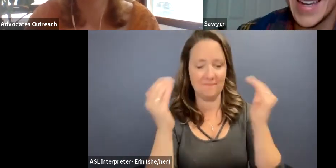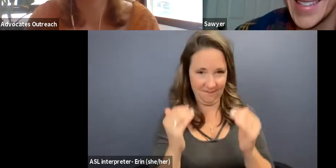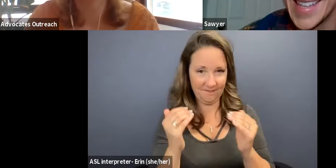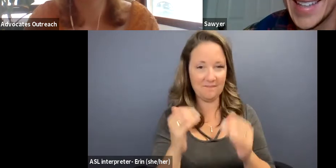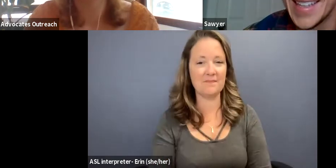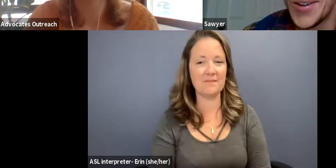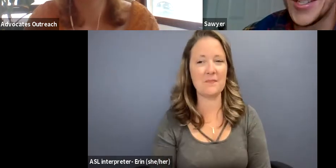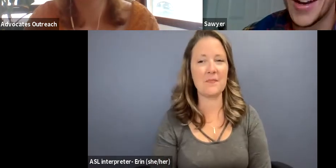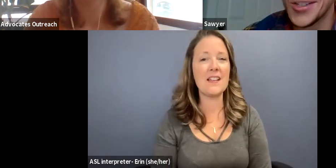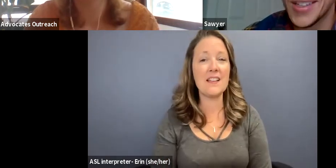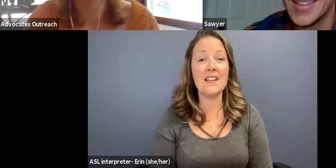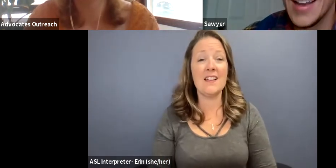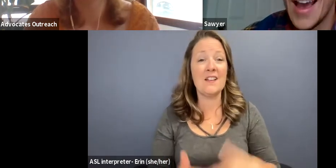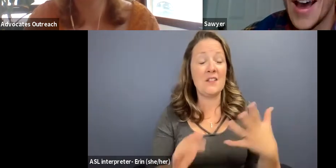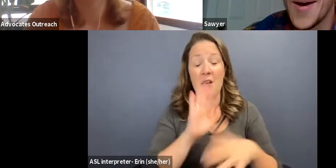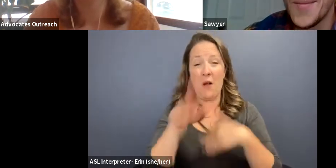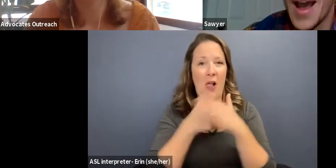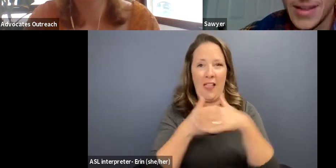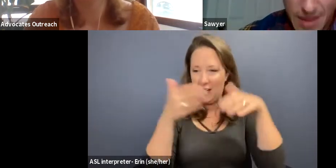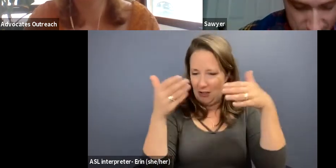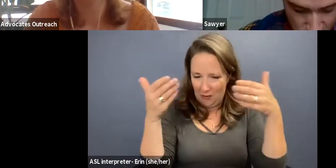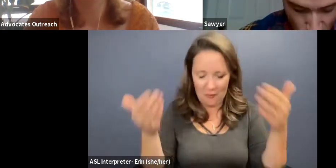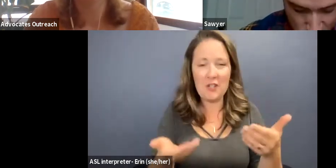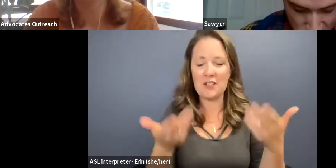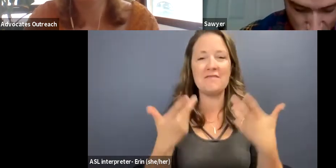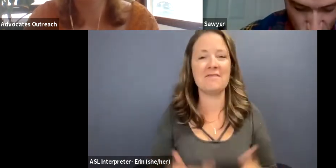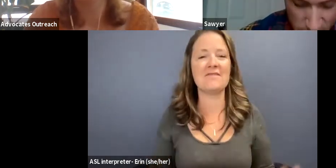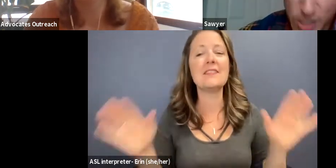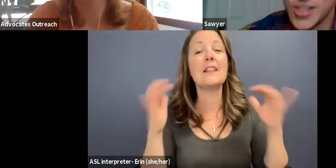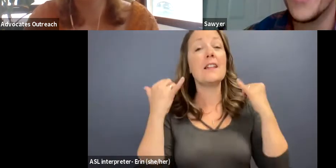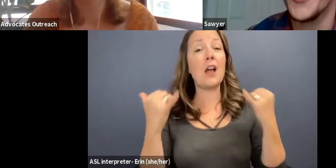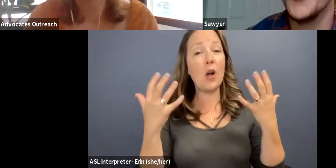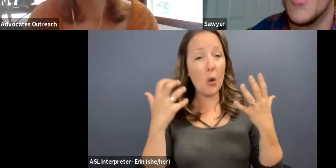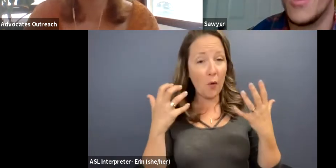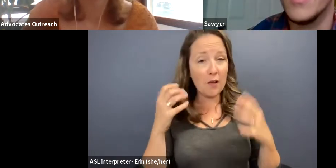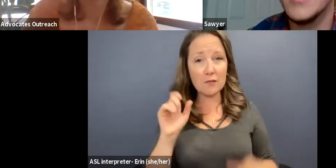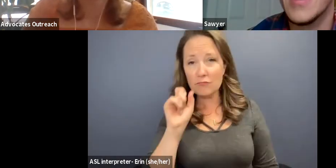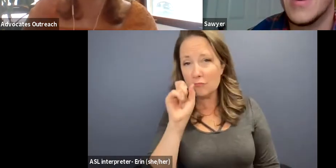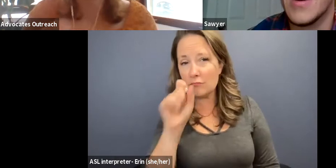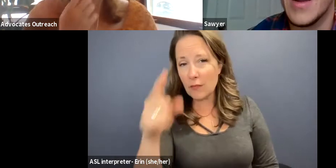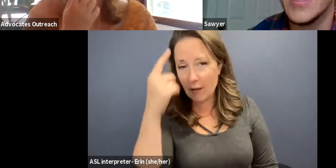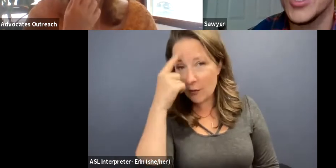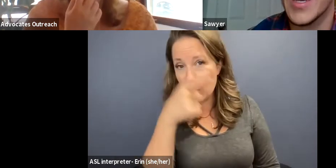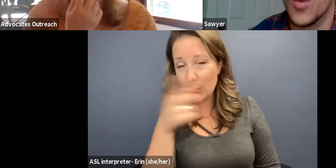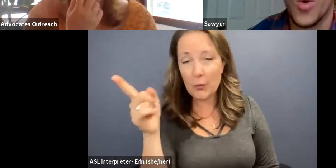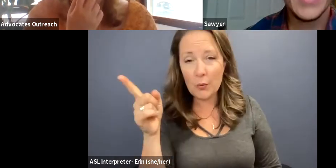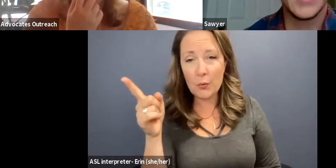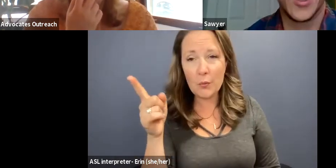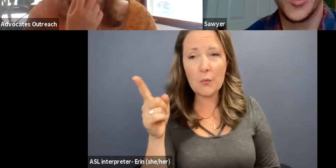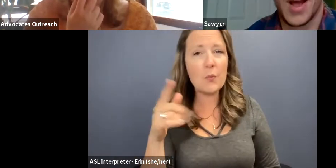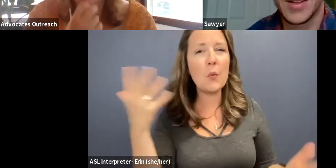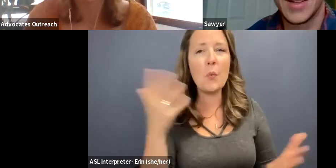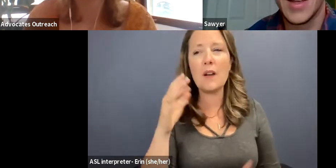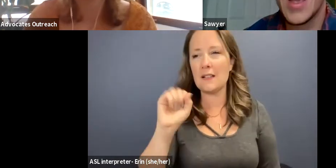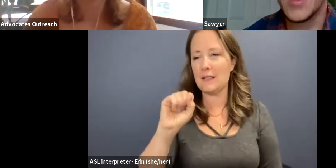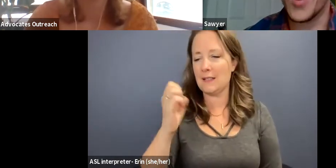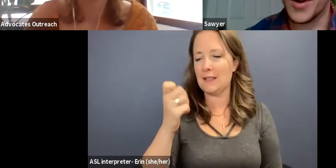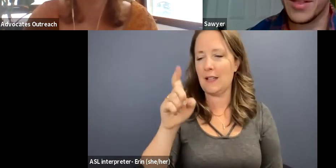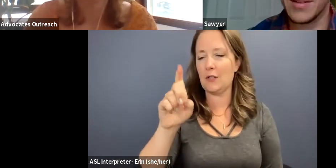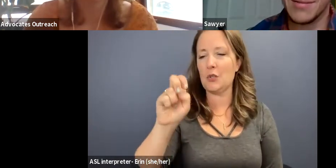things are bound to come up and feel like a surprise sometimes, but the more that you've thought about some of this stuff and the more that